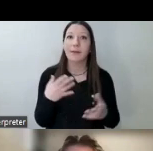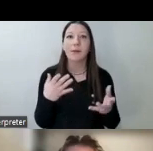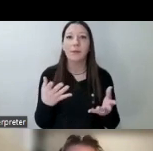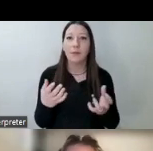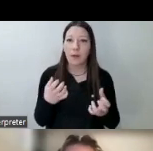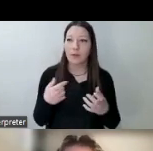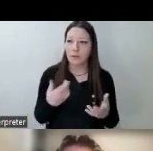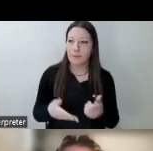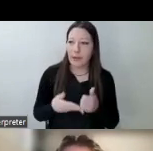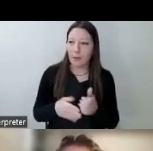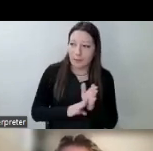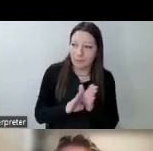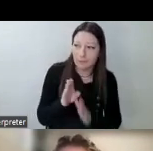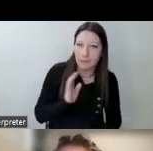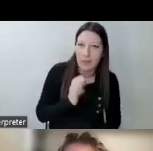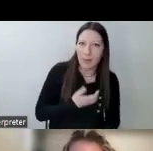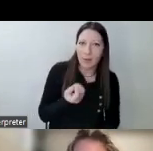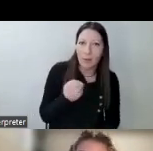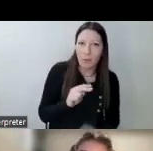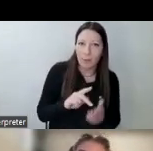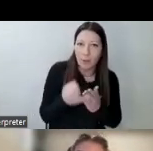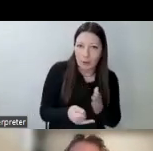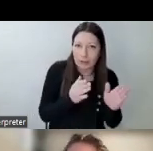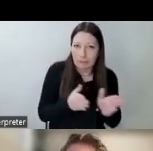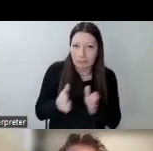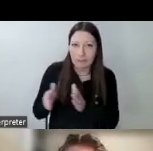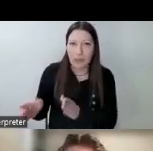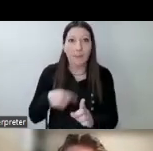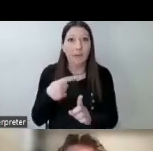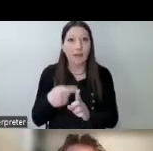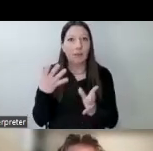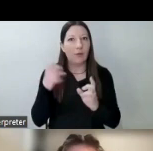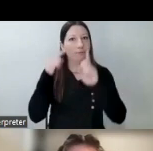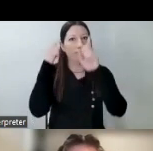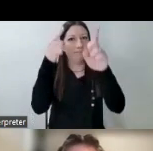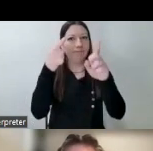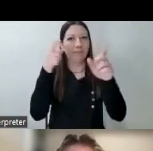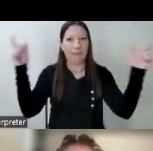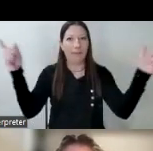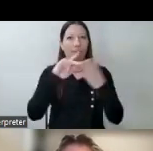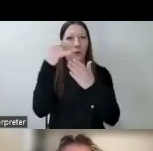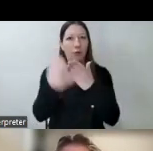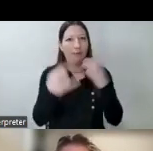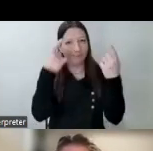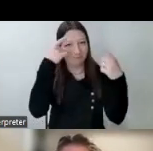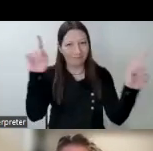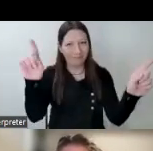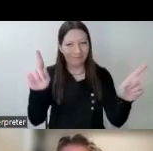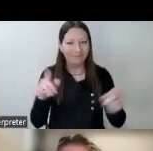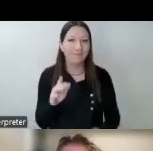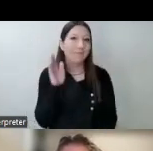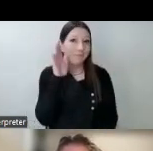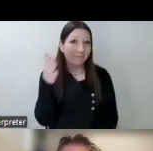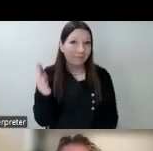as well as the MDSSA project as a whole. We're still in the early stages, but eventually we will be looking at different ways of